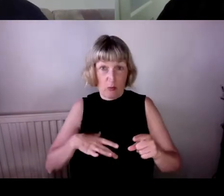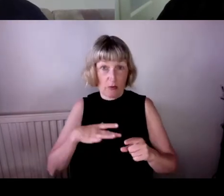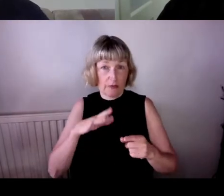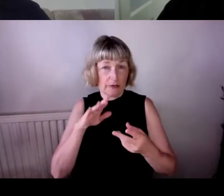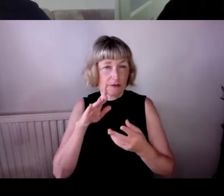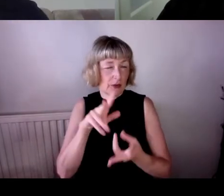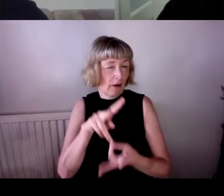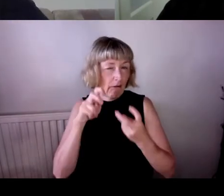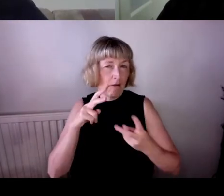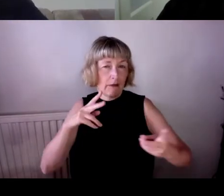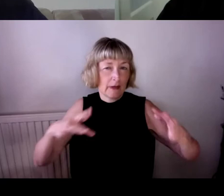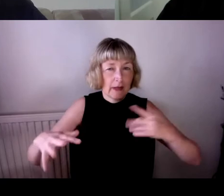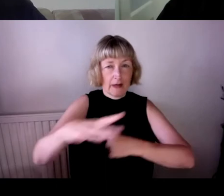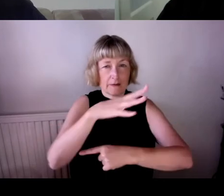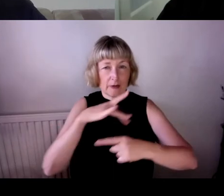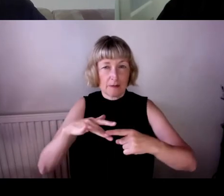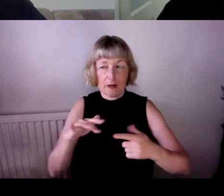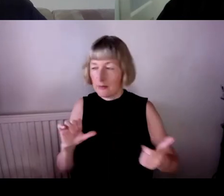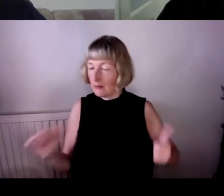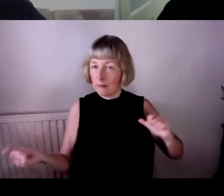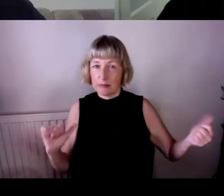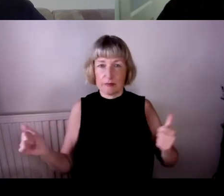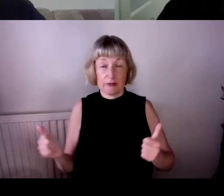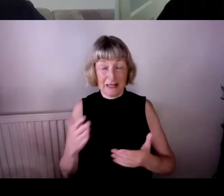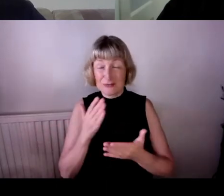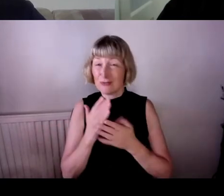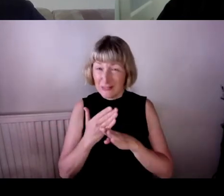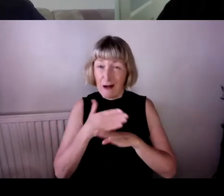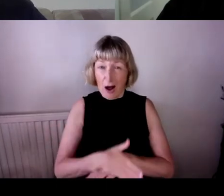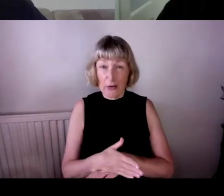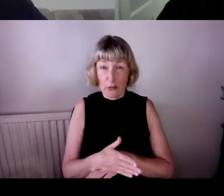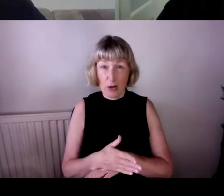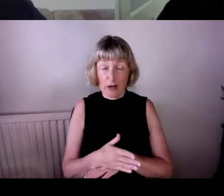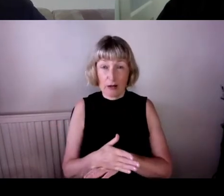want to do it because it's a huge effort. It's absolutely a huge effort.